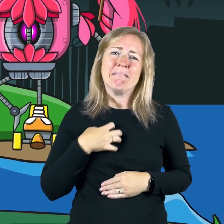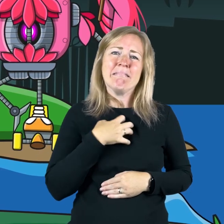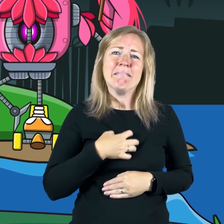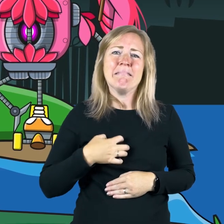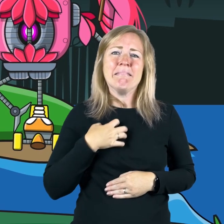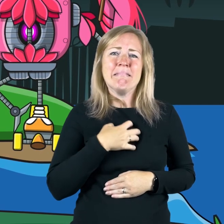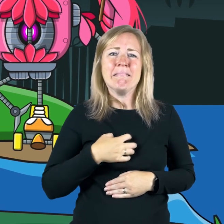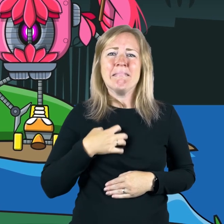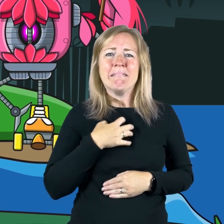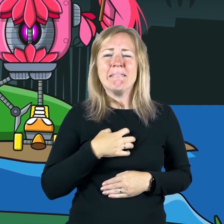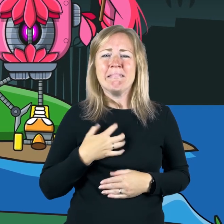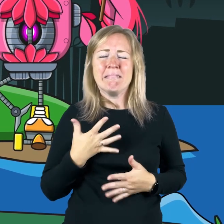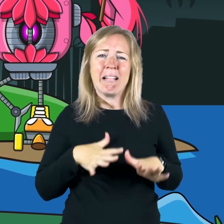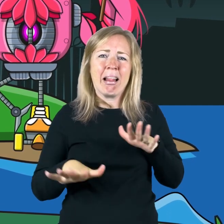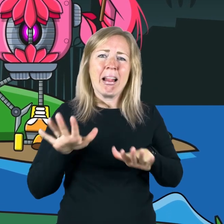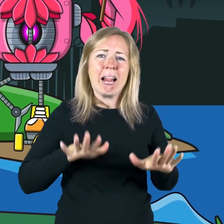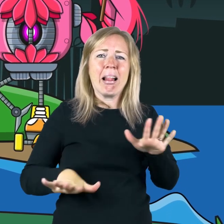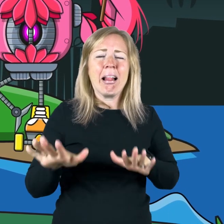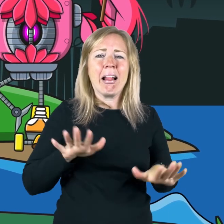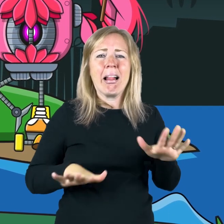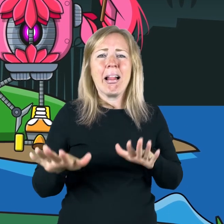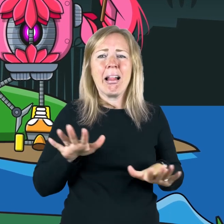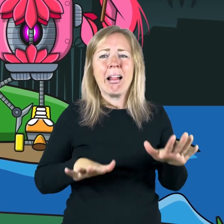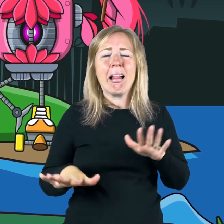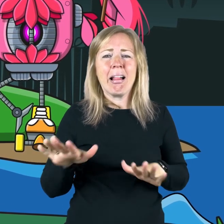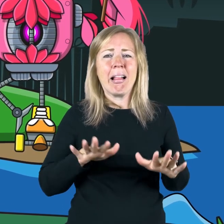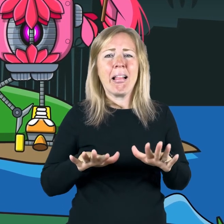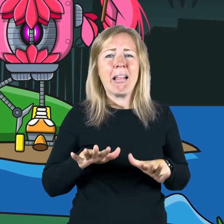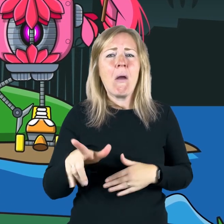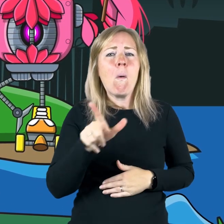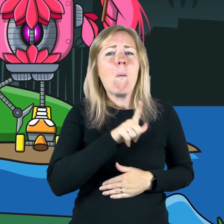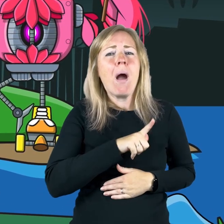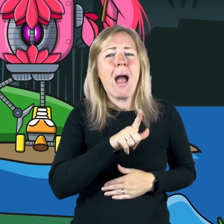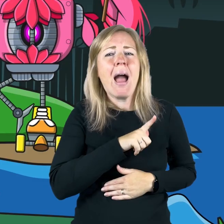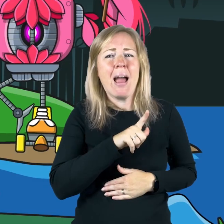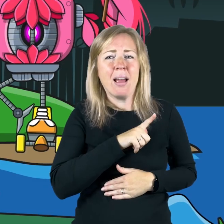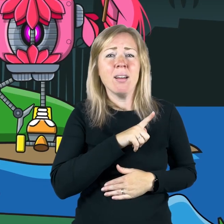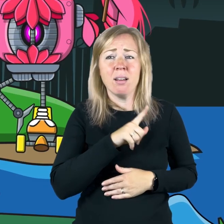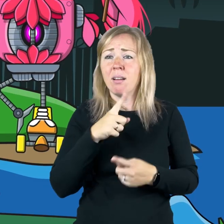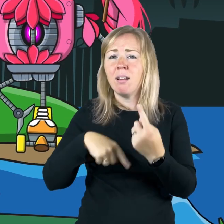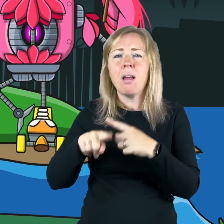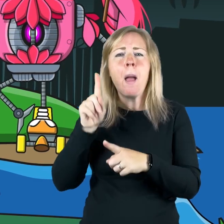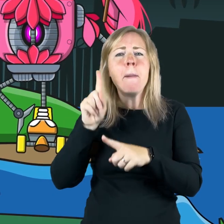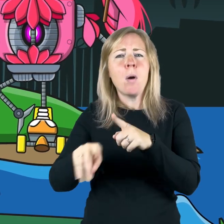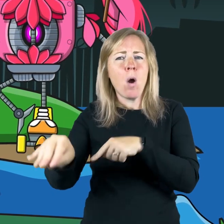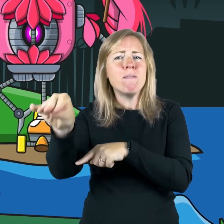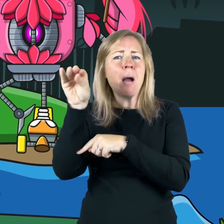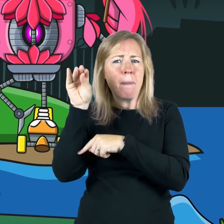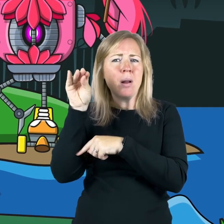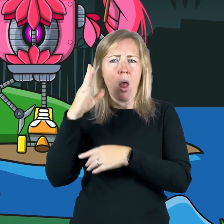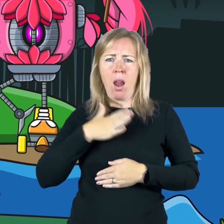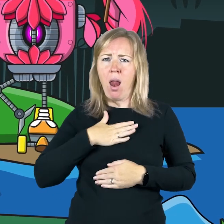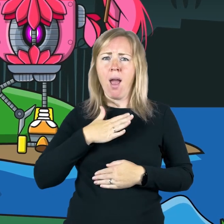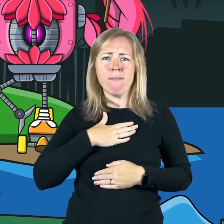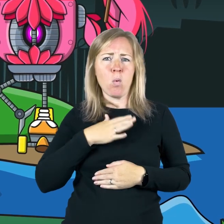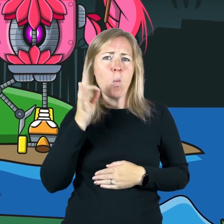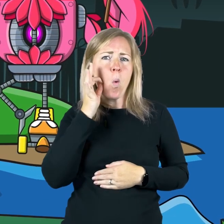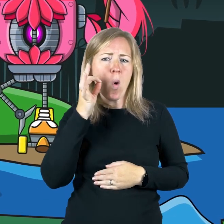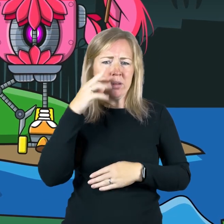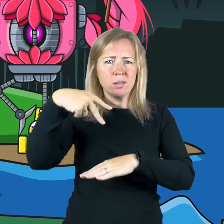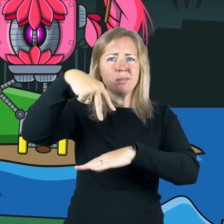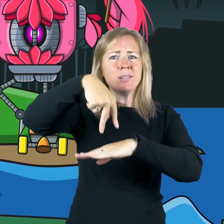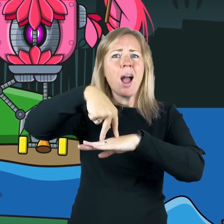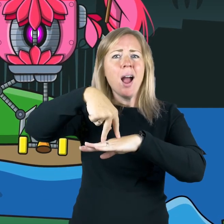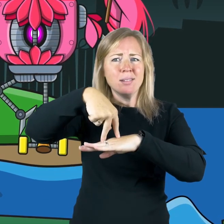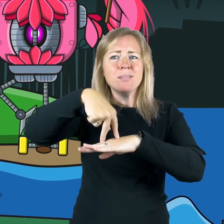This journey filled Flamingo with dread. Most flamingos loved standing in water, but